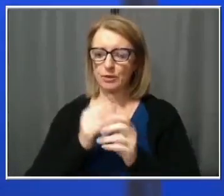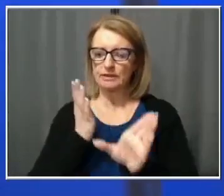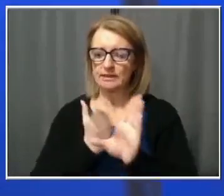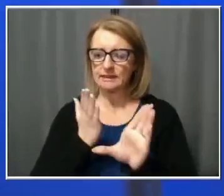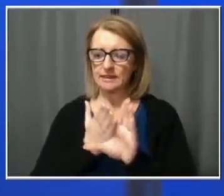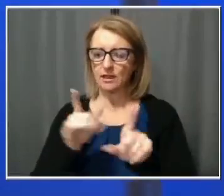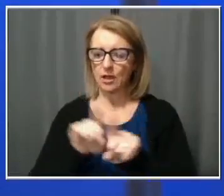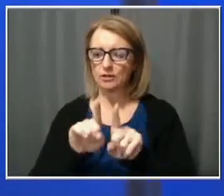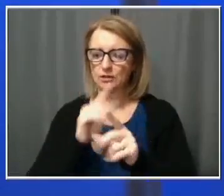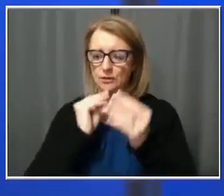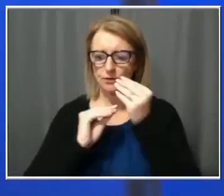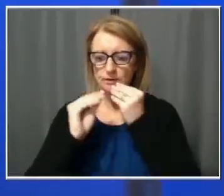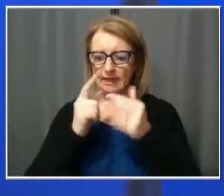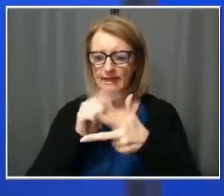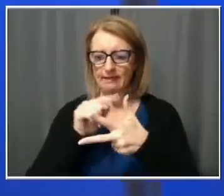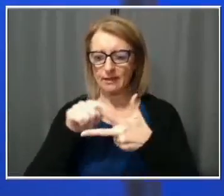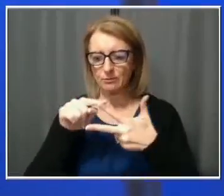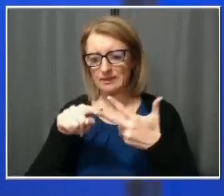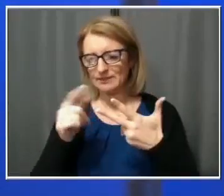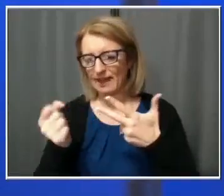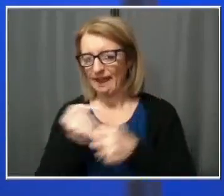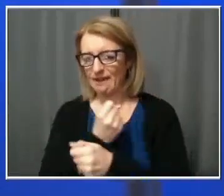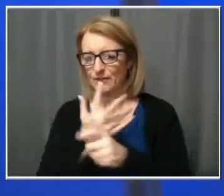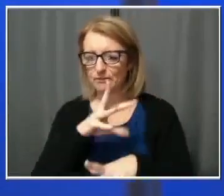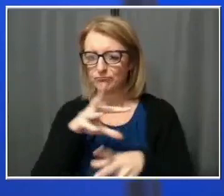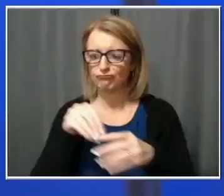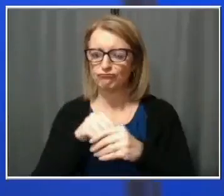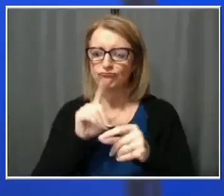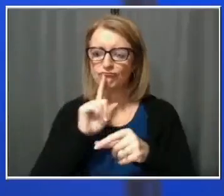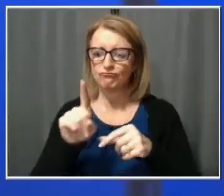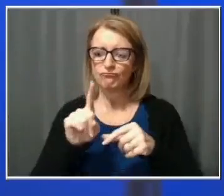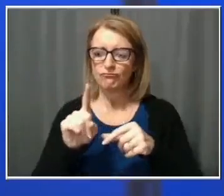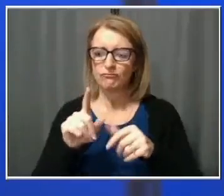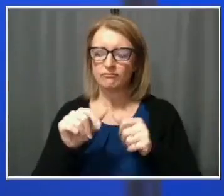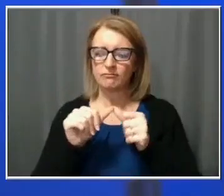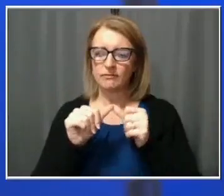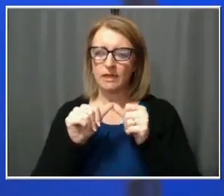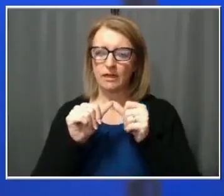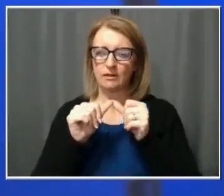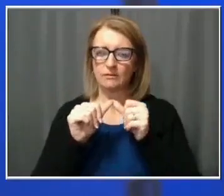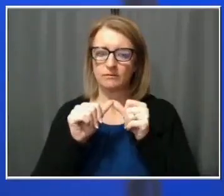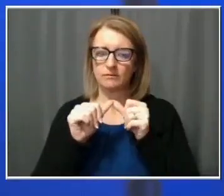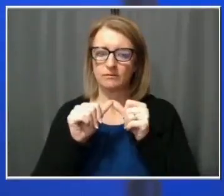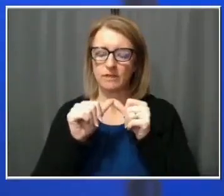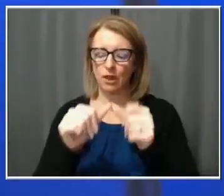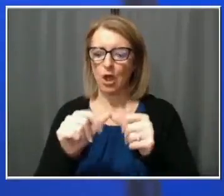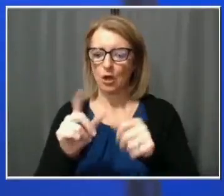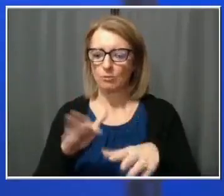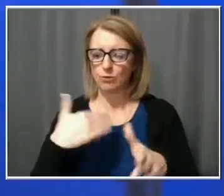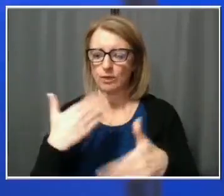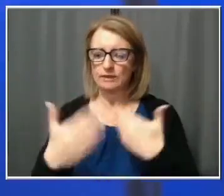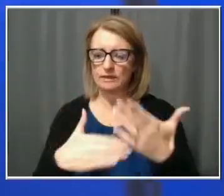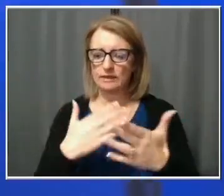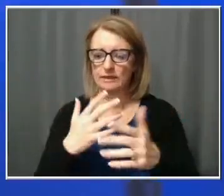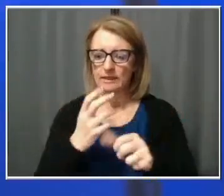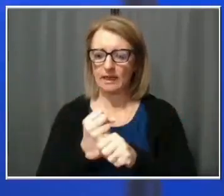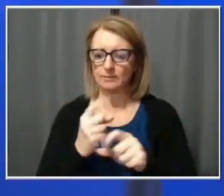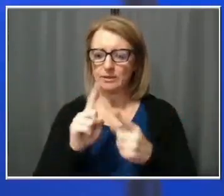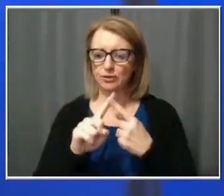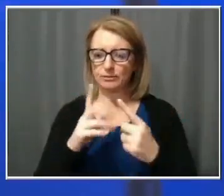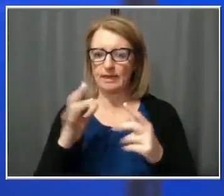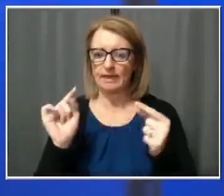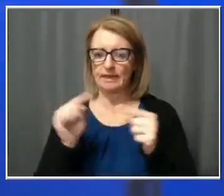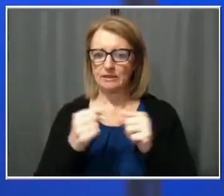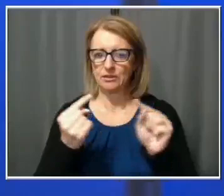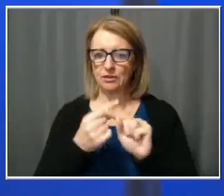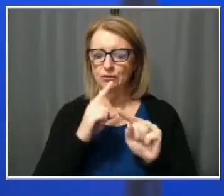So I kind of did a little bit of everything just because I think it was such a long process that got me to my injury, it took a really